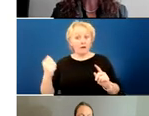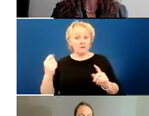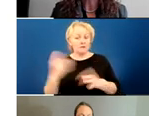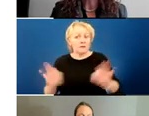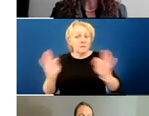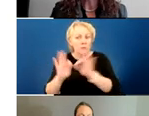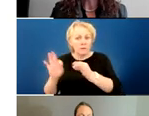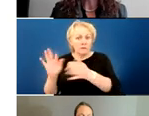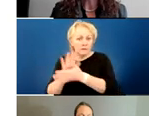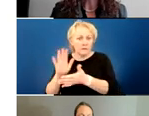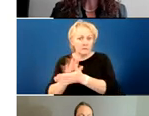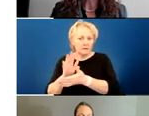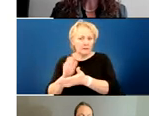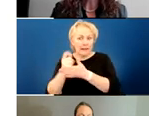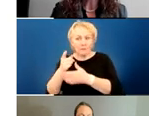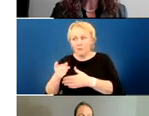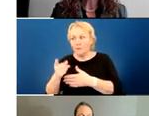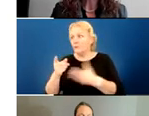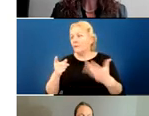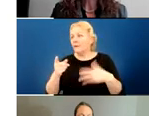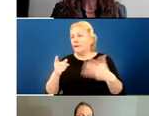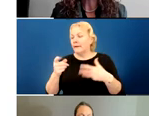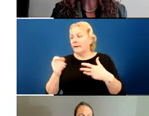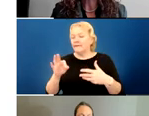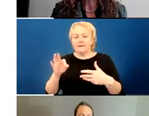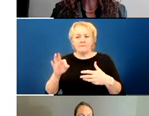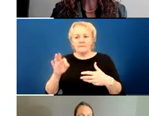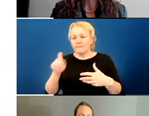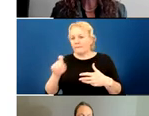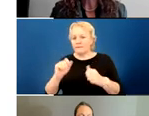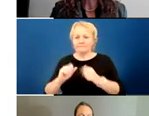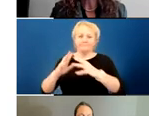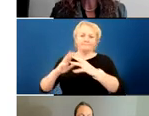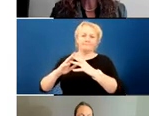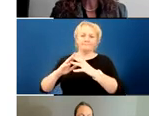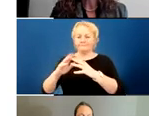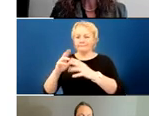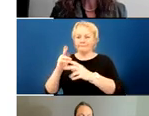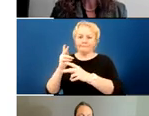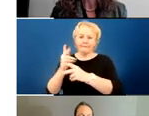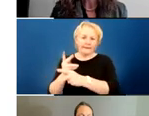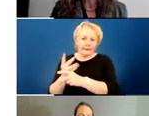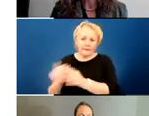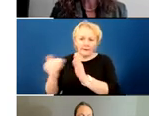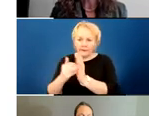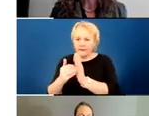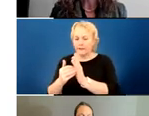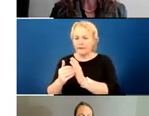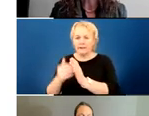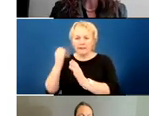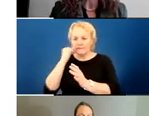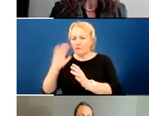will help you if you're having to kind of reestablish care if your provider's